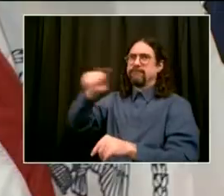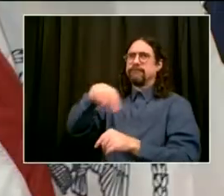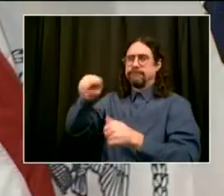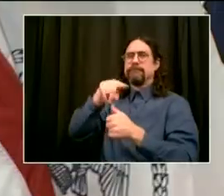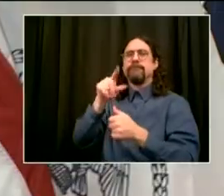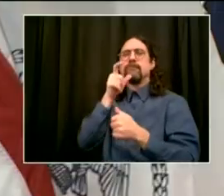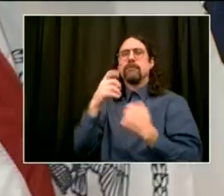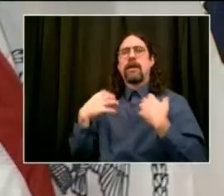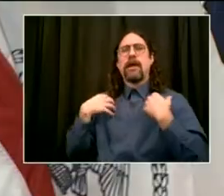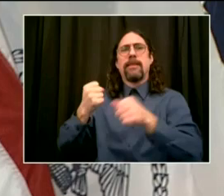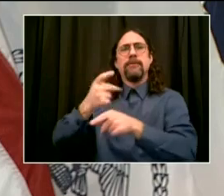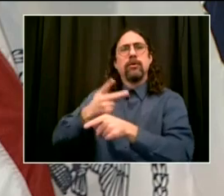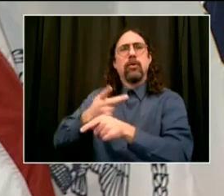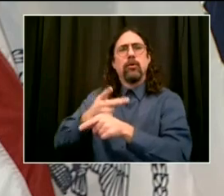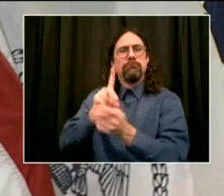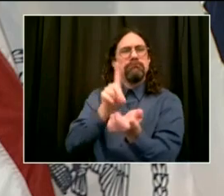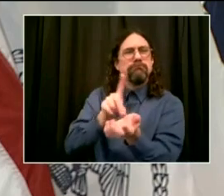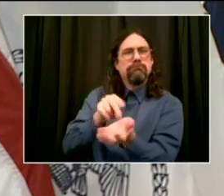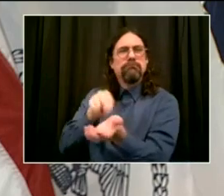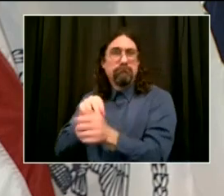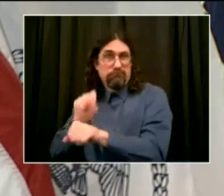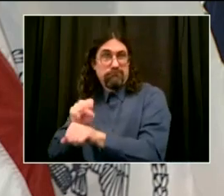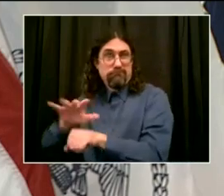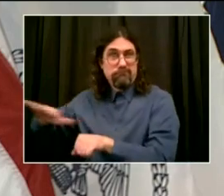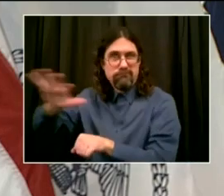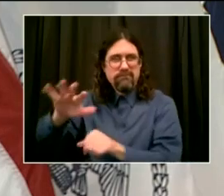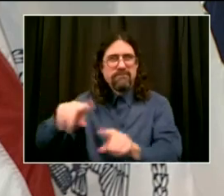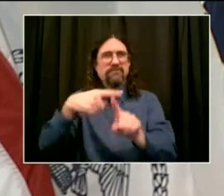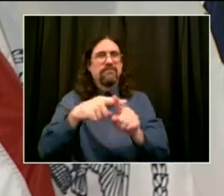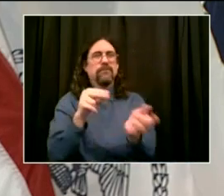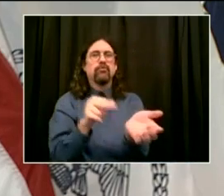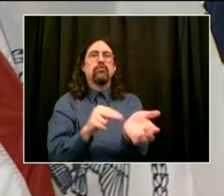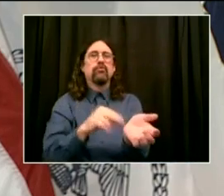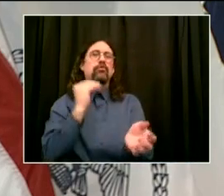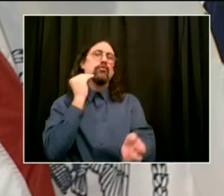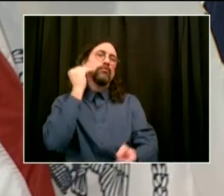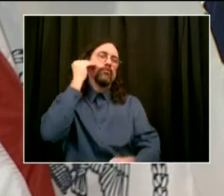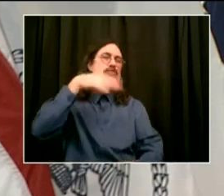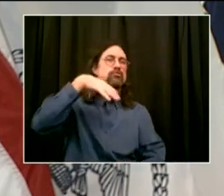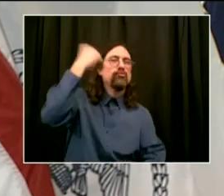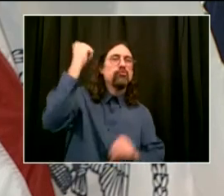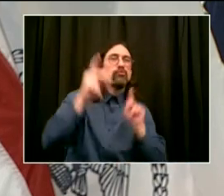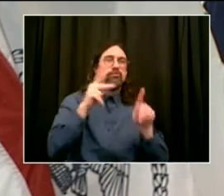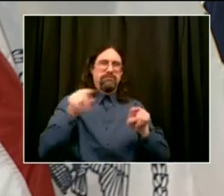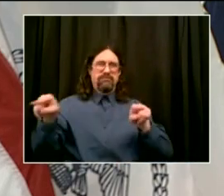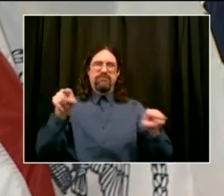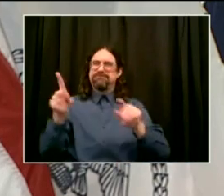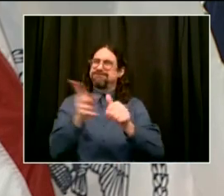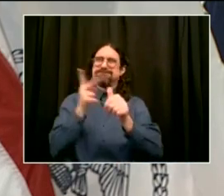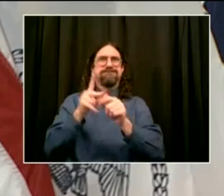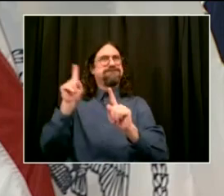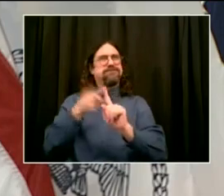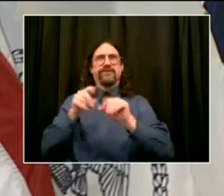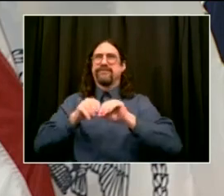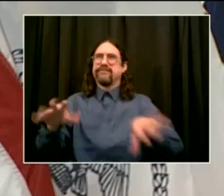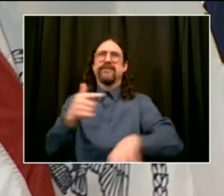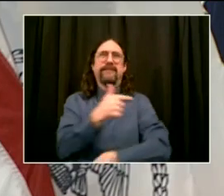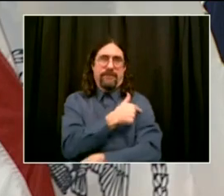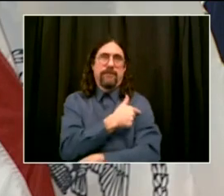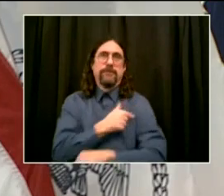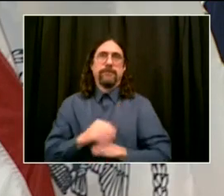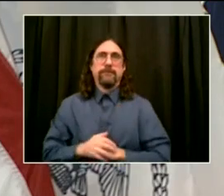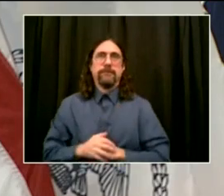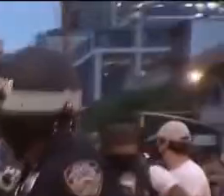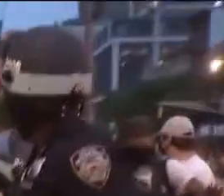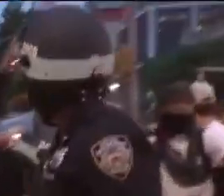I want to see us get to our first responders as quickly as possible, so we're waiting for that state guidance to be clarified, and as soon as it is, we'll get